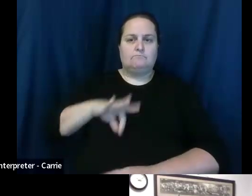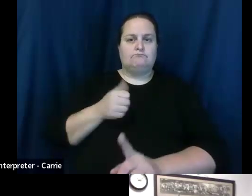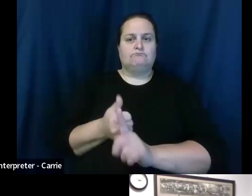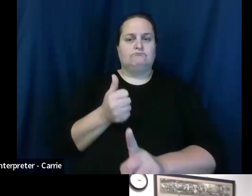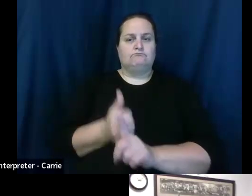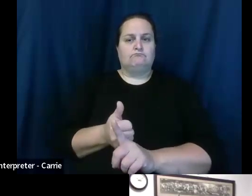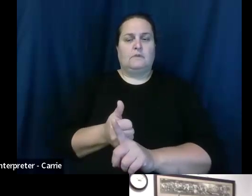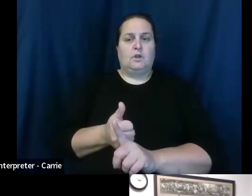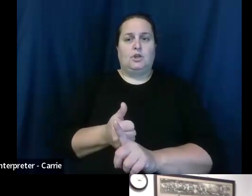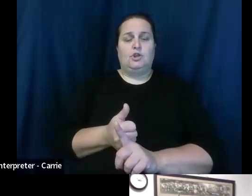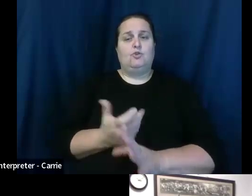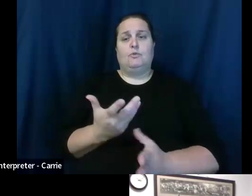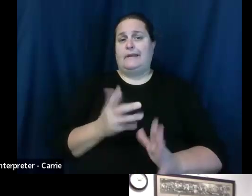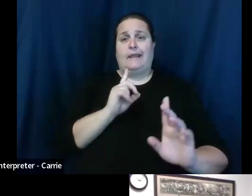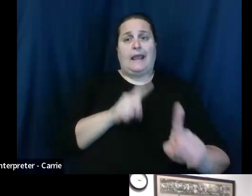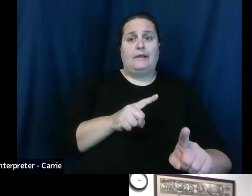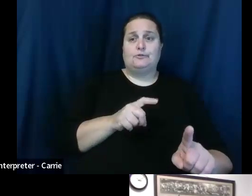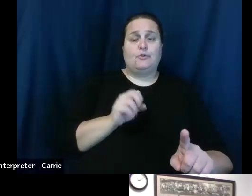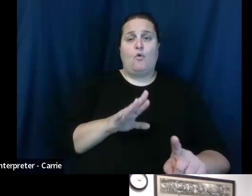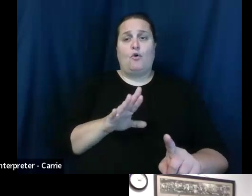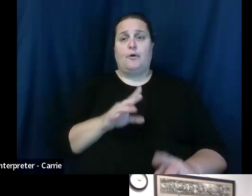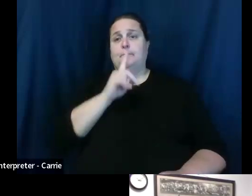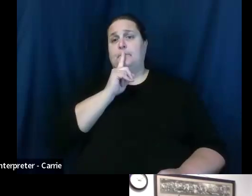much information as you want or need.